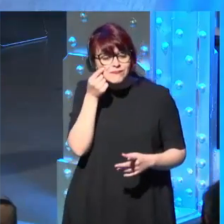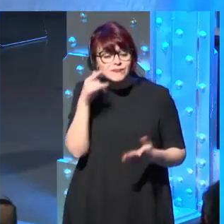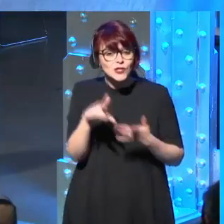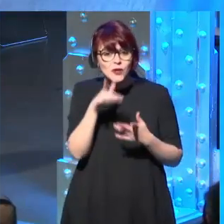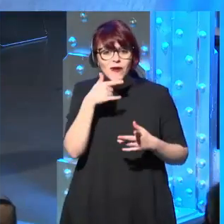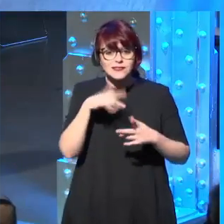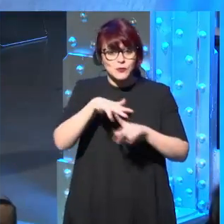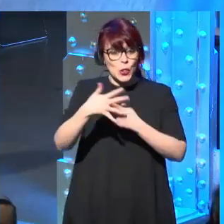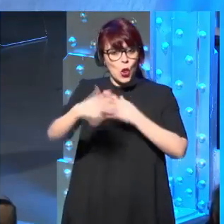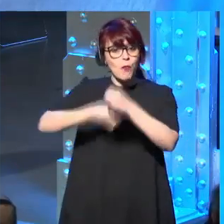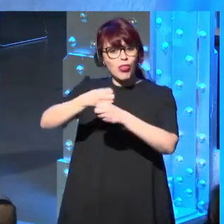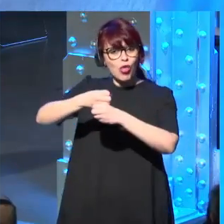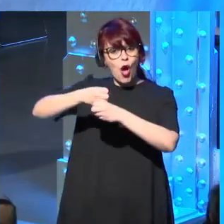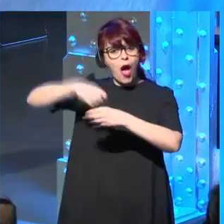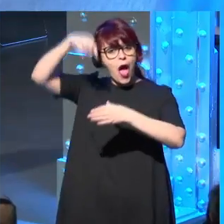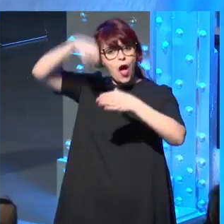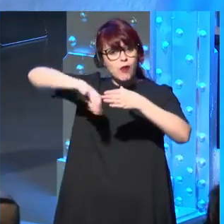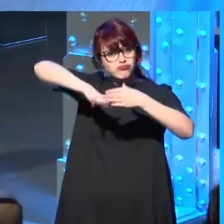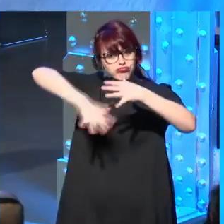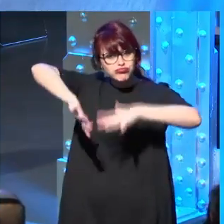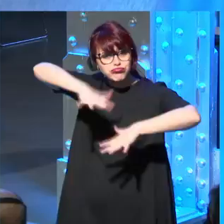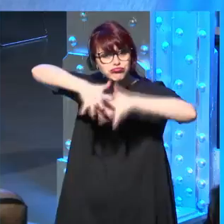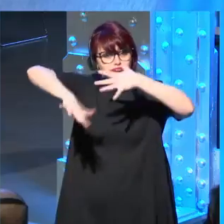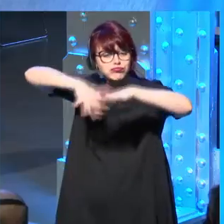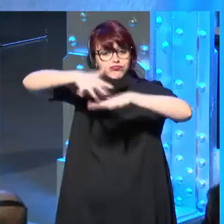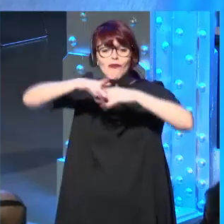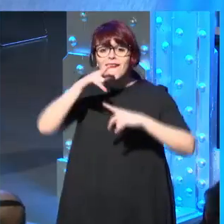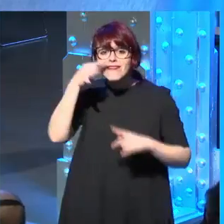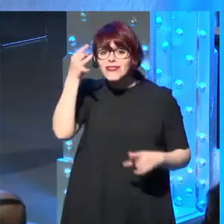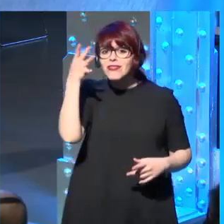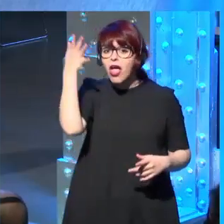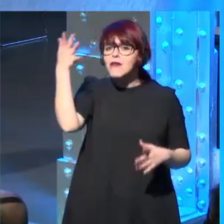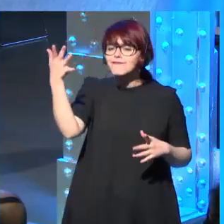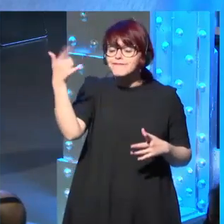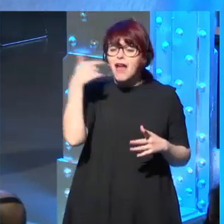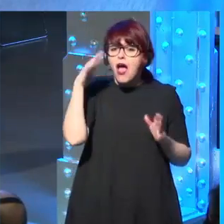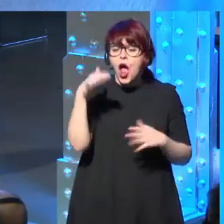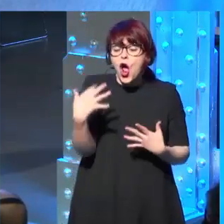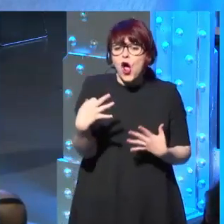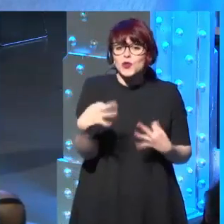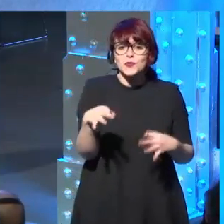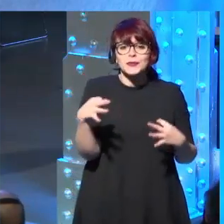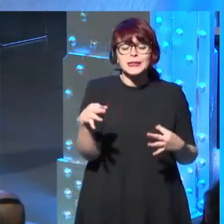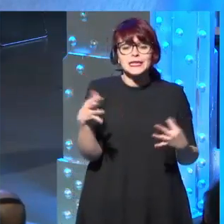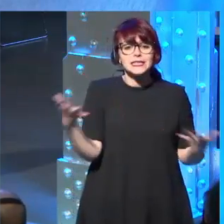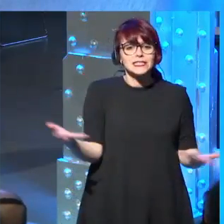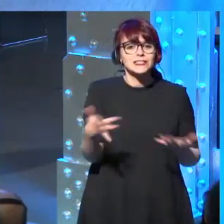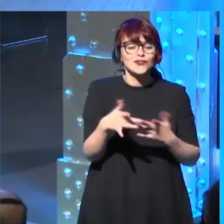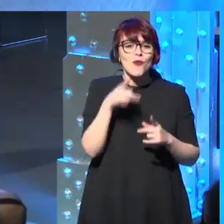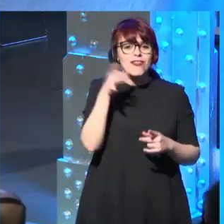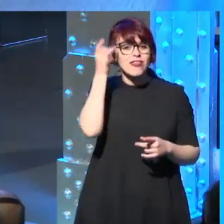like suppressed things. I'm now talking Freudian language, that you want to forget about something, just throw it in a